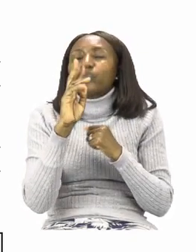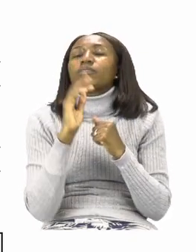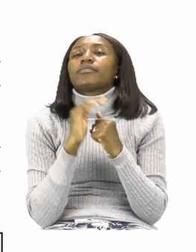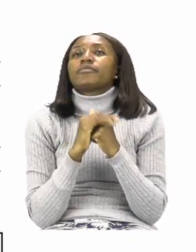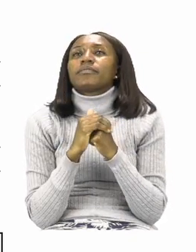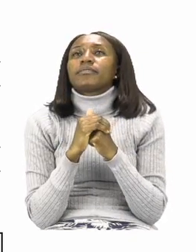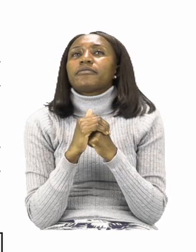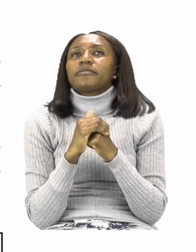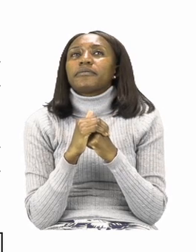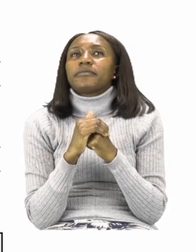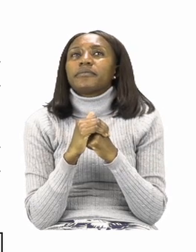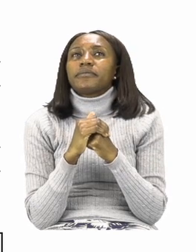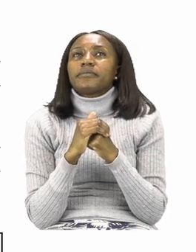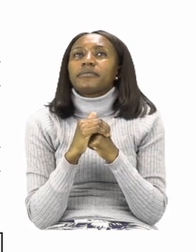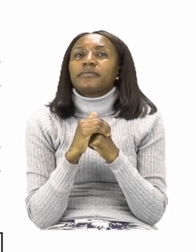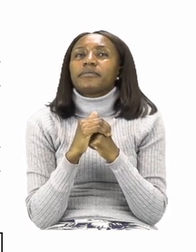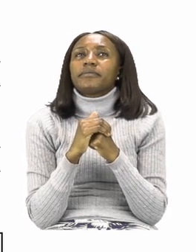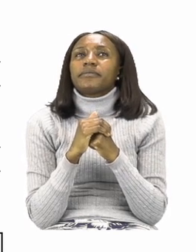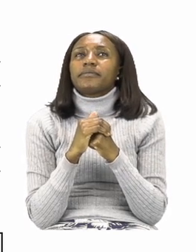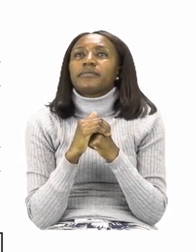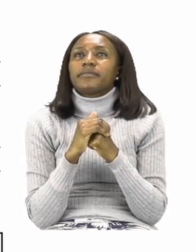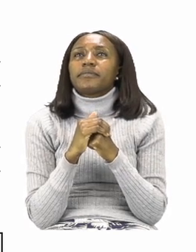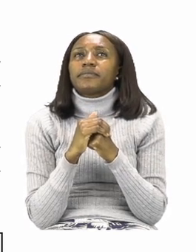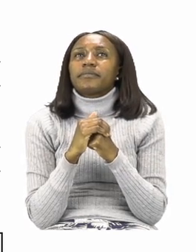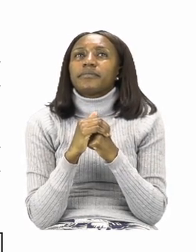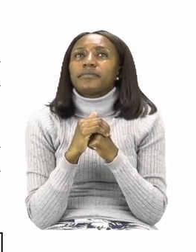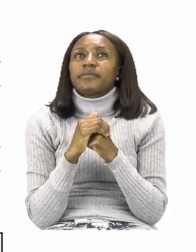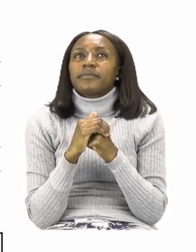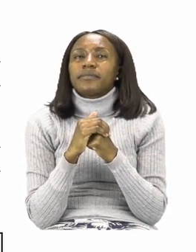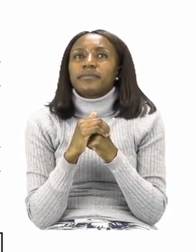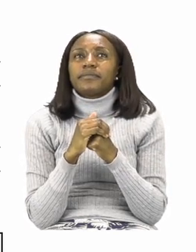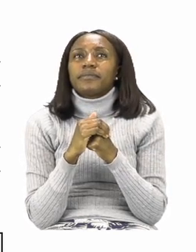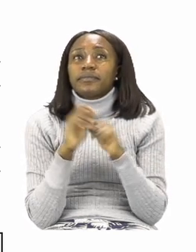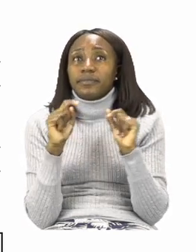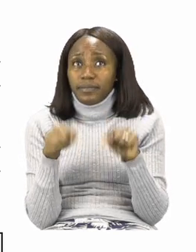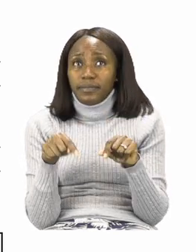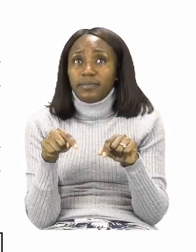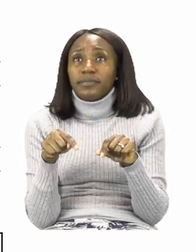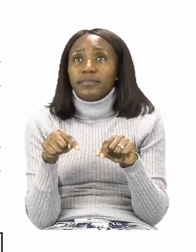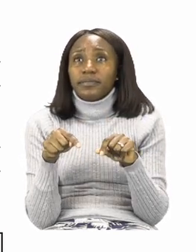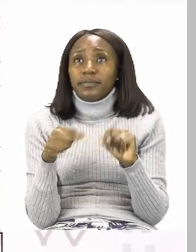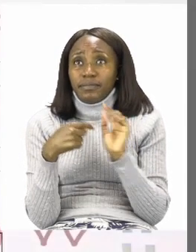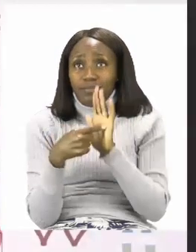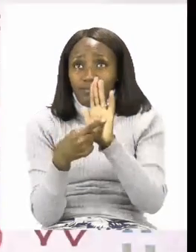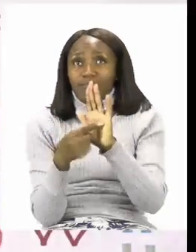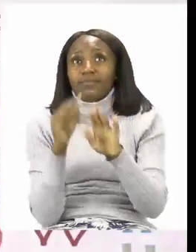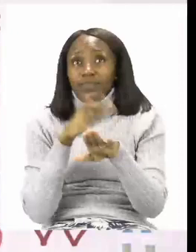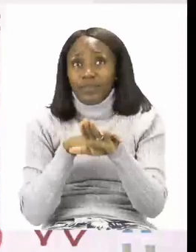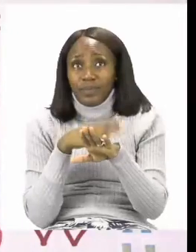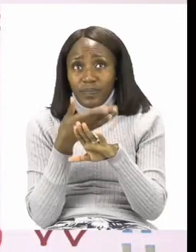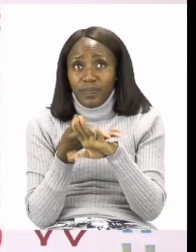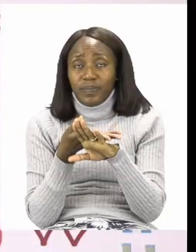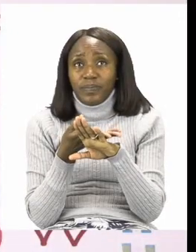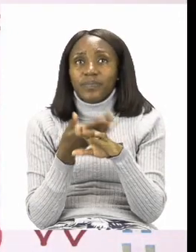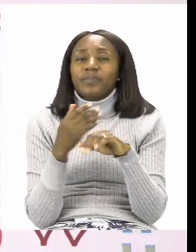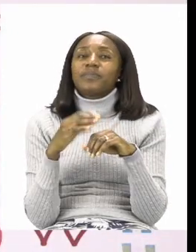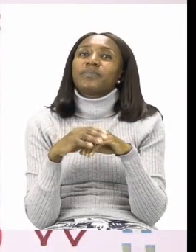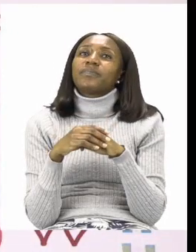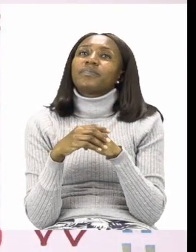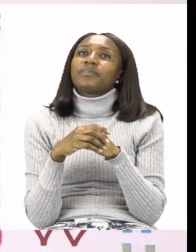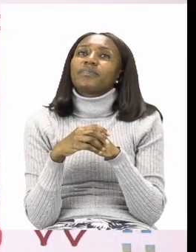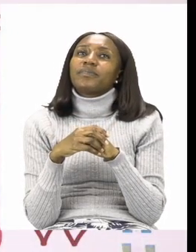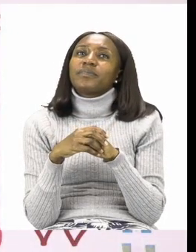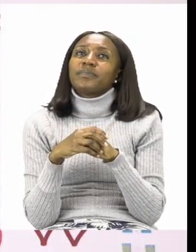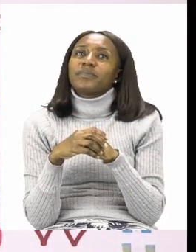2. Great job. So I'm going to do another example with you on the board, and